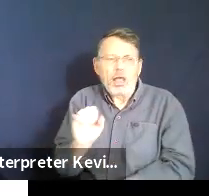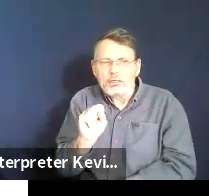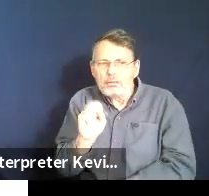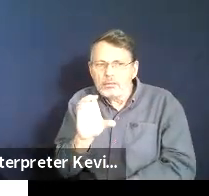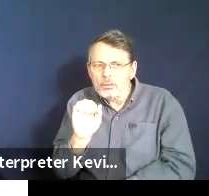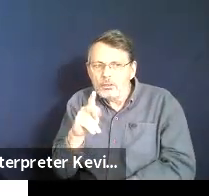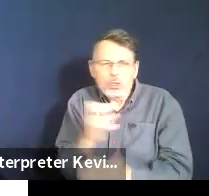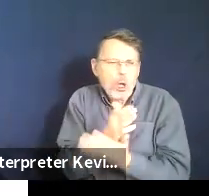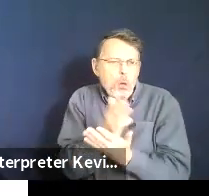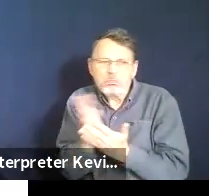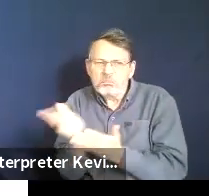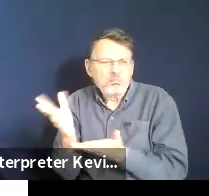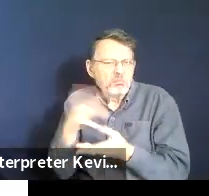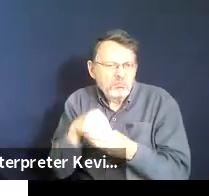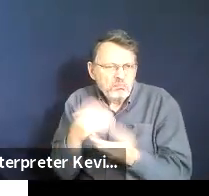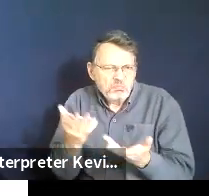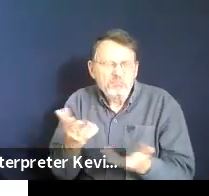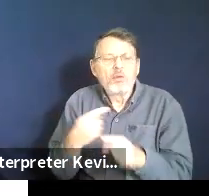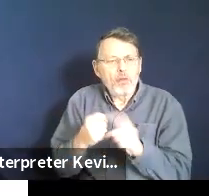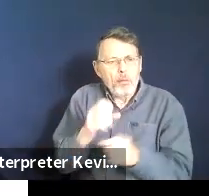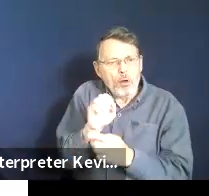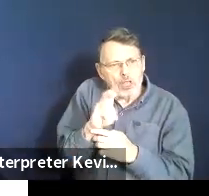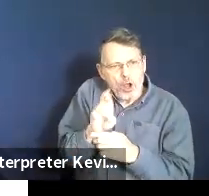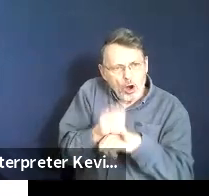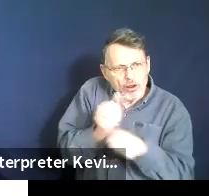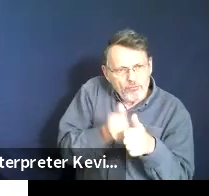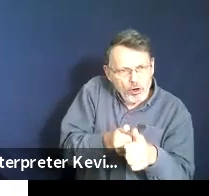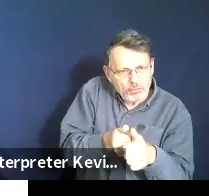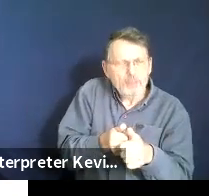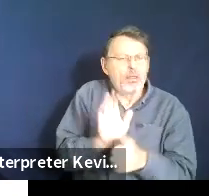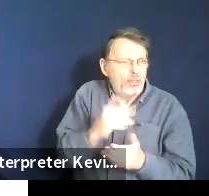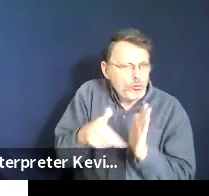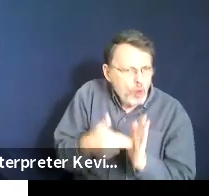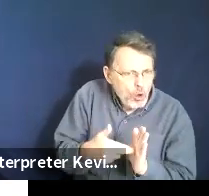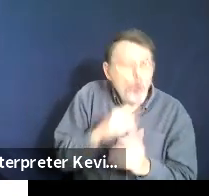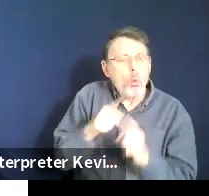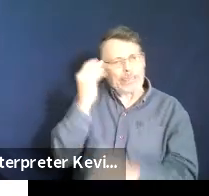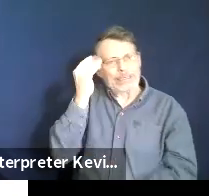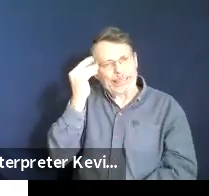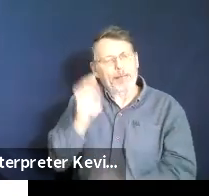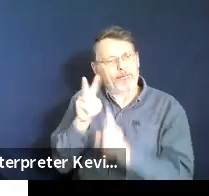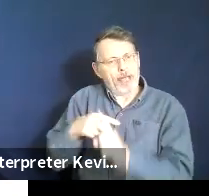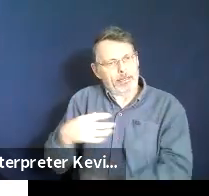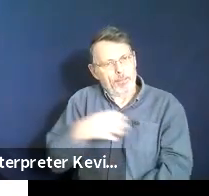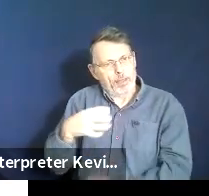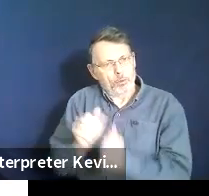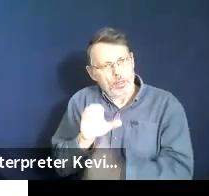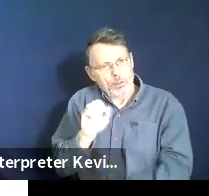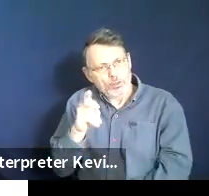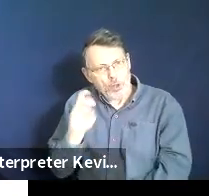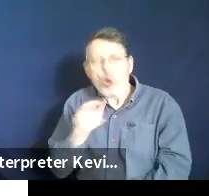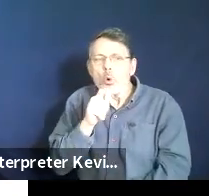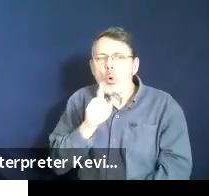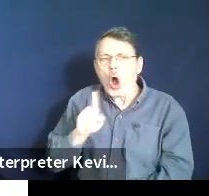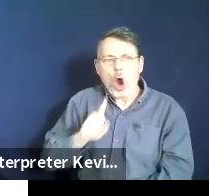of OCR's jurisdiction and their enforcement role, when to consider filing a complaint with OCR, who are covered